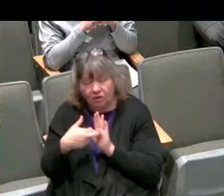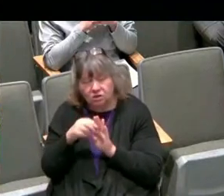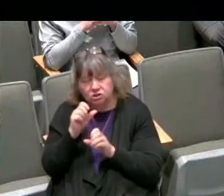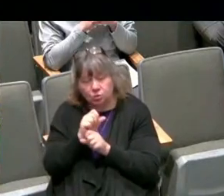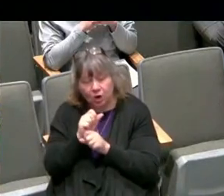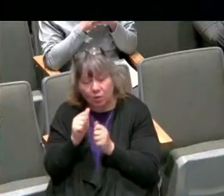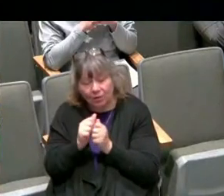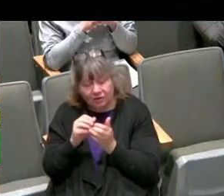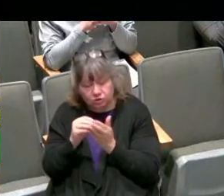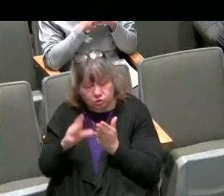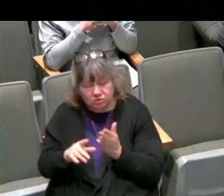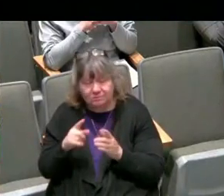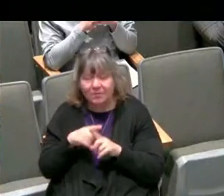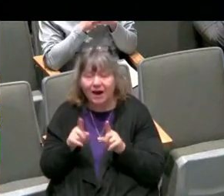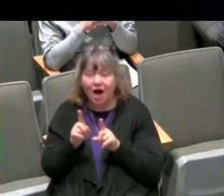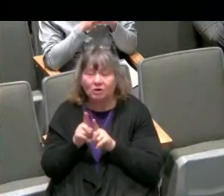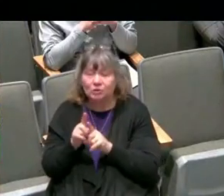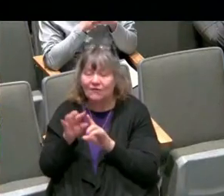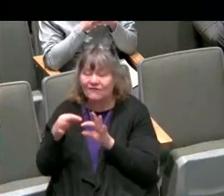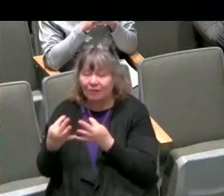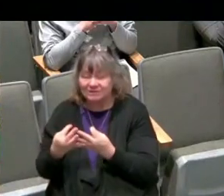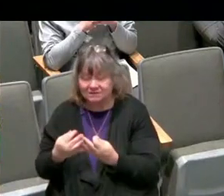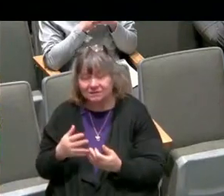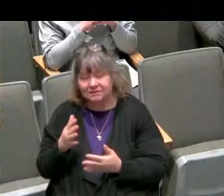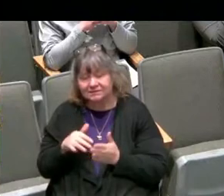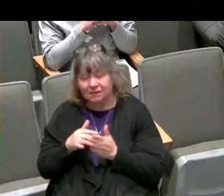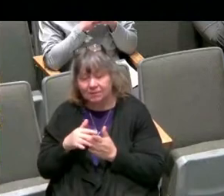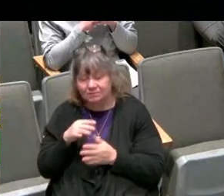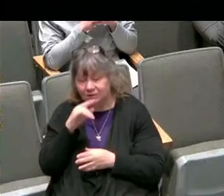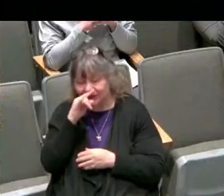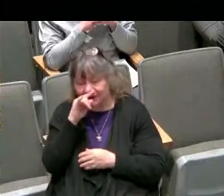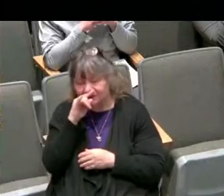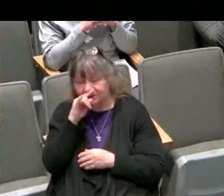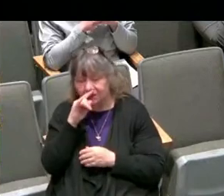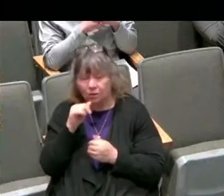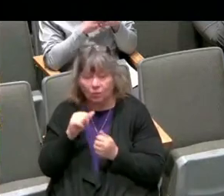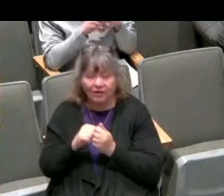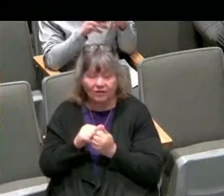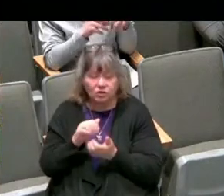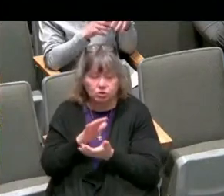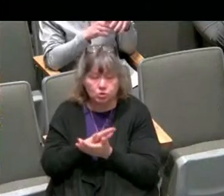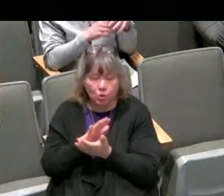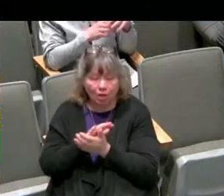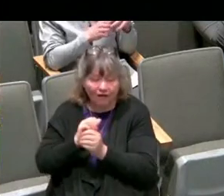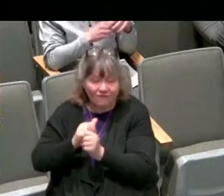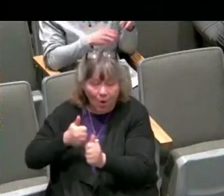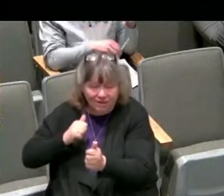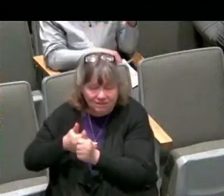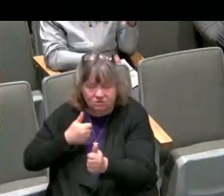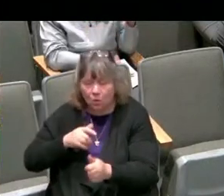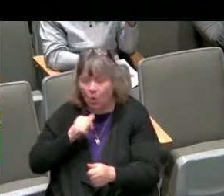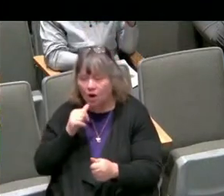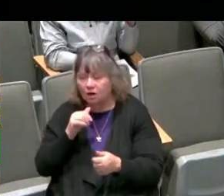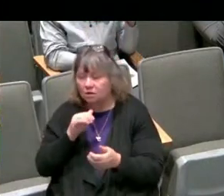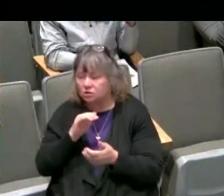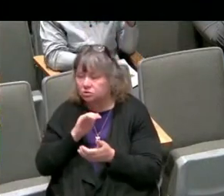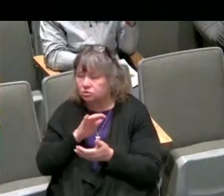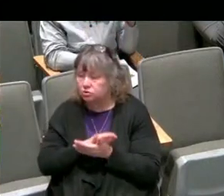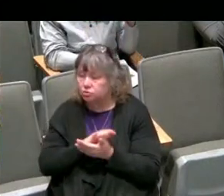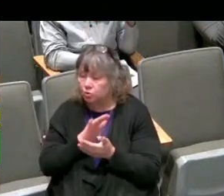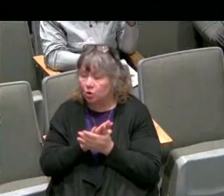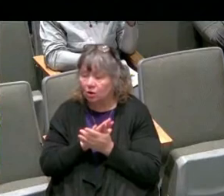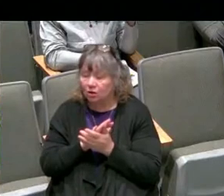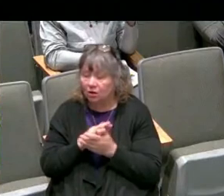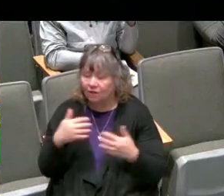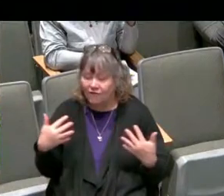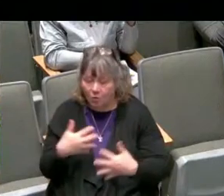with students but also to families so sometimes you have kids with school phobic or school avoidant and what we really want to do is to make sure that those kids can get into